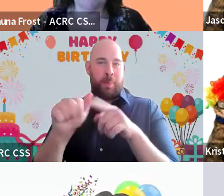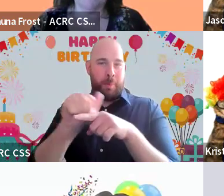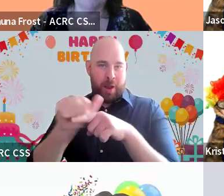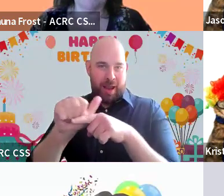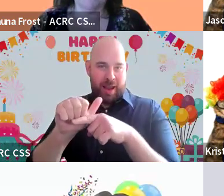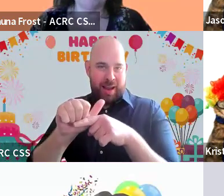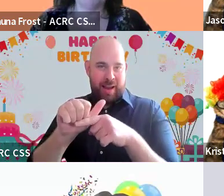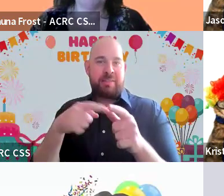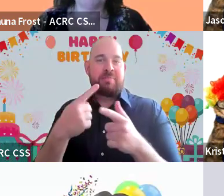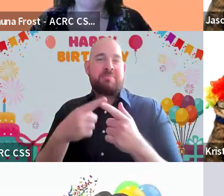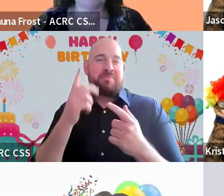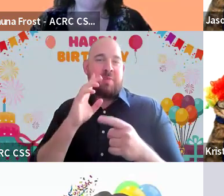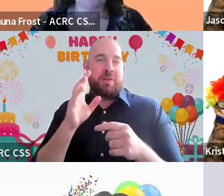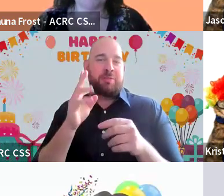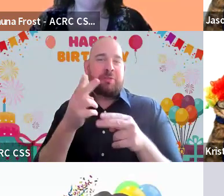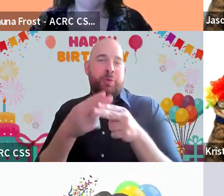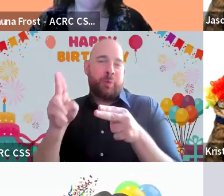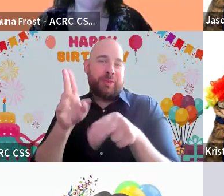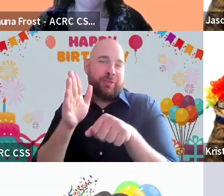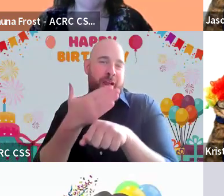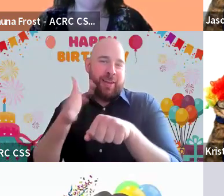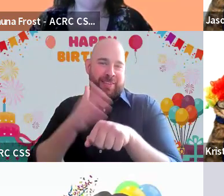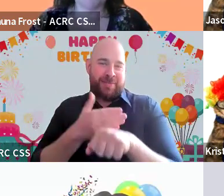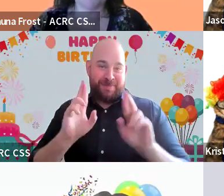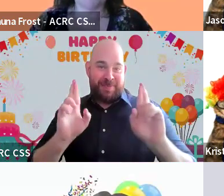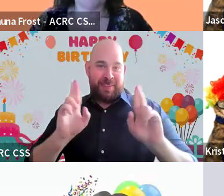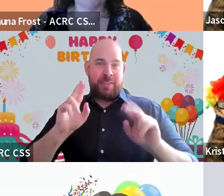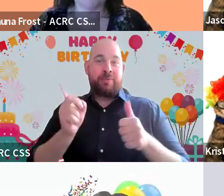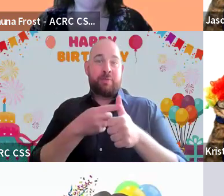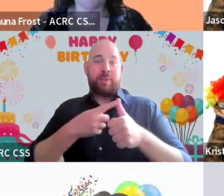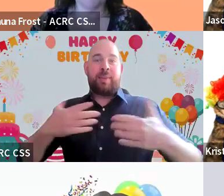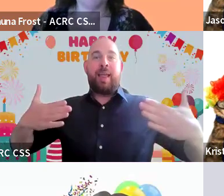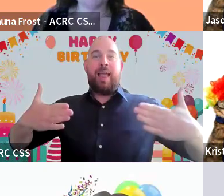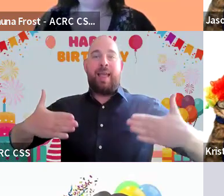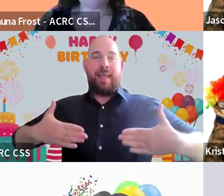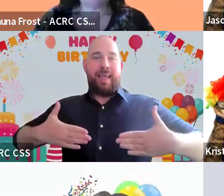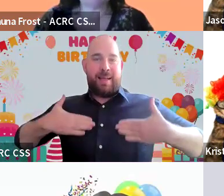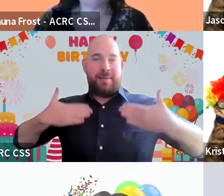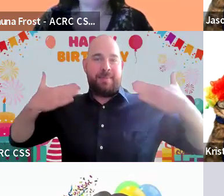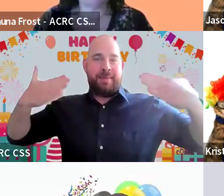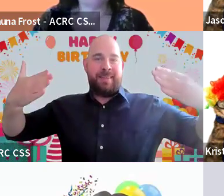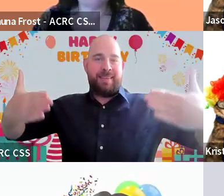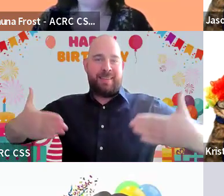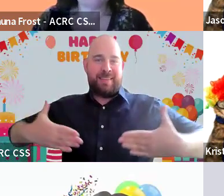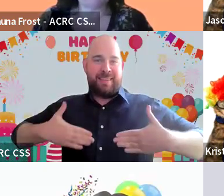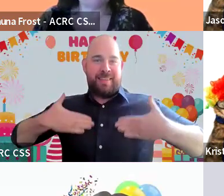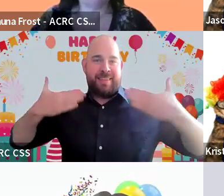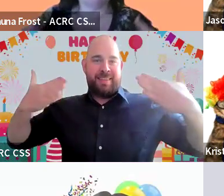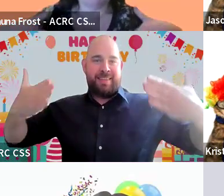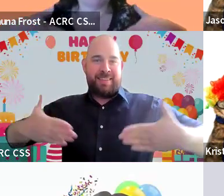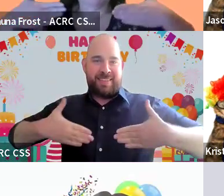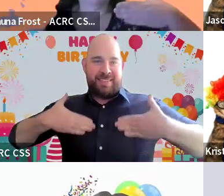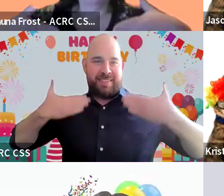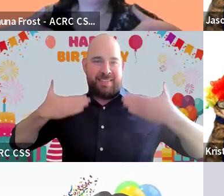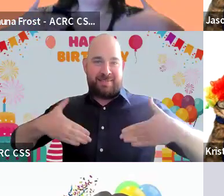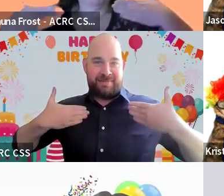to you. So we'll start with the practice and then we'll just do the short song. So first,